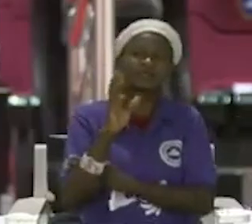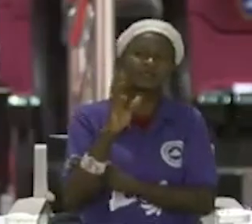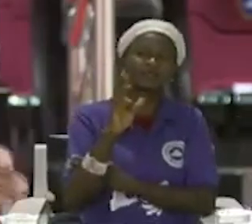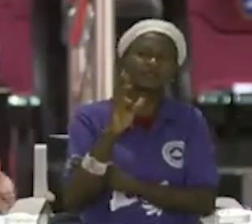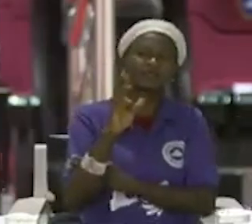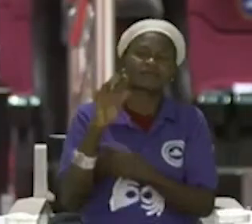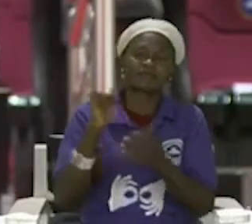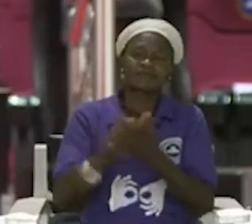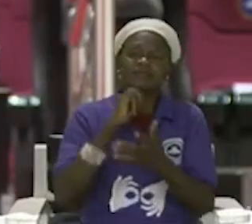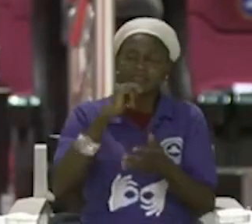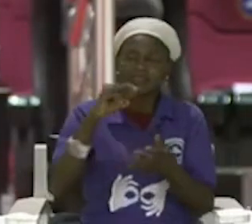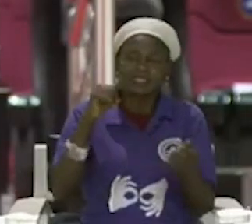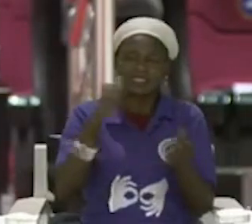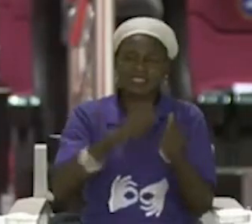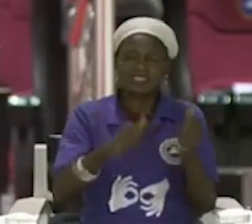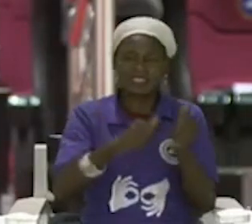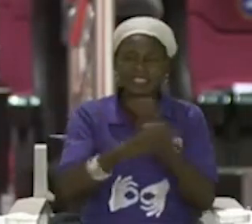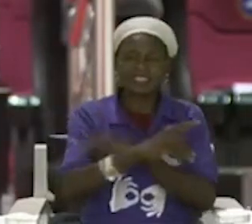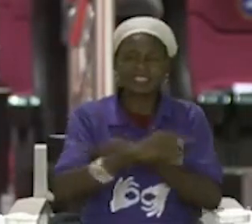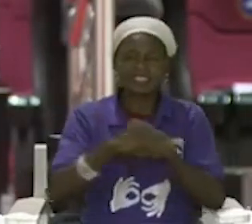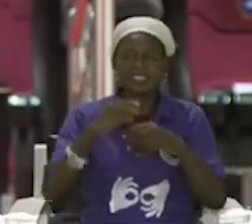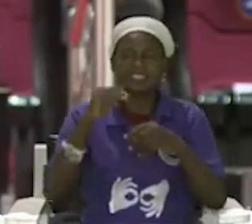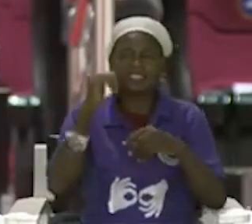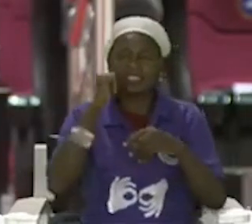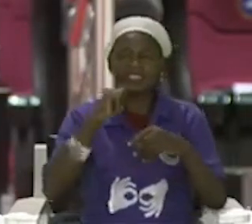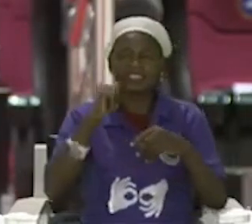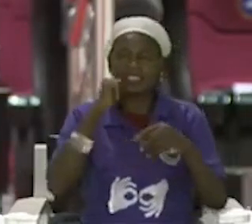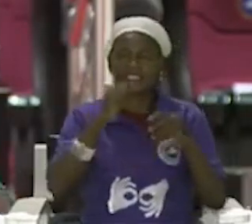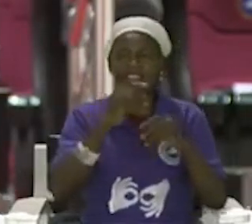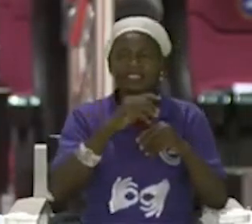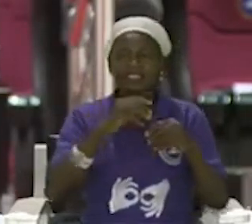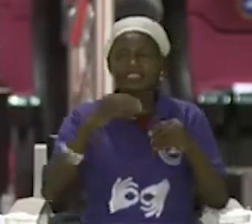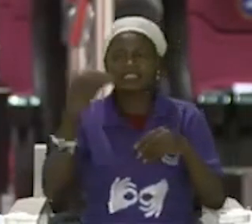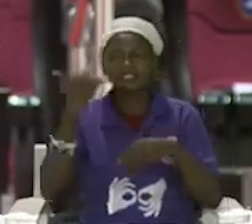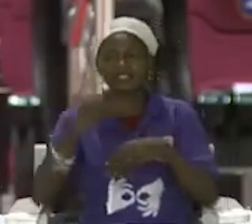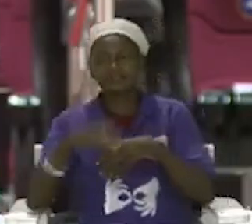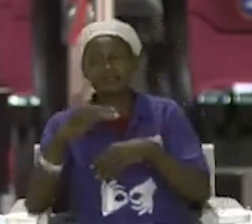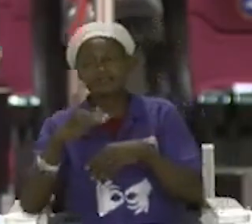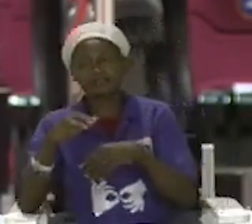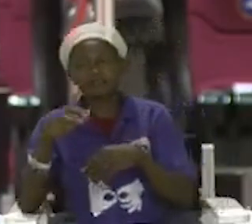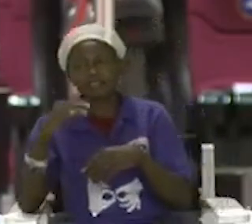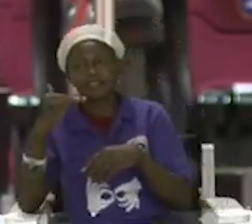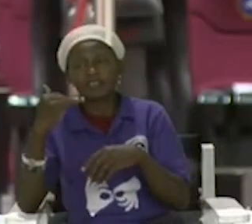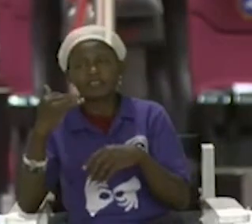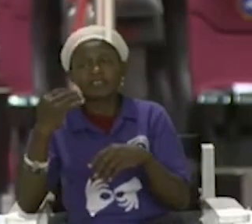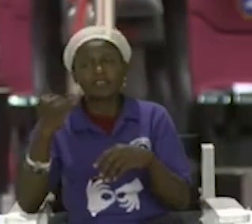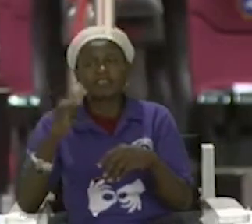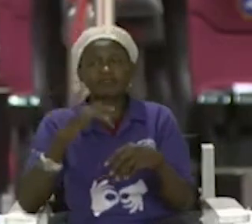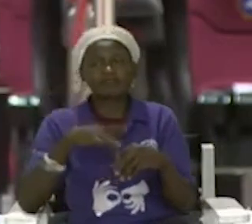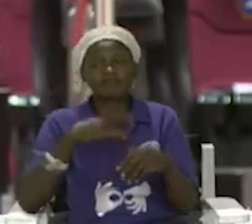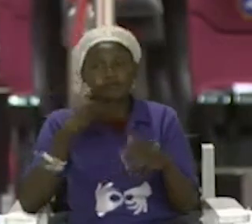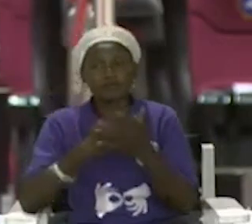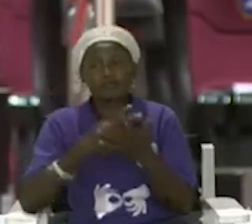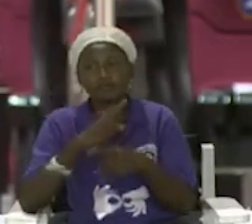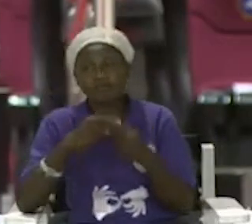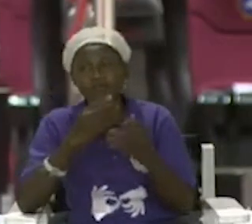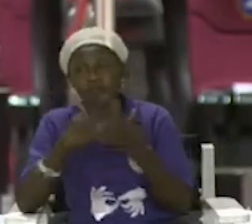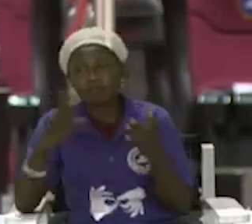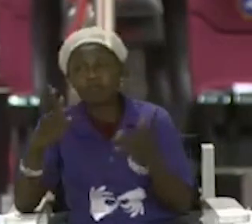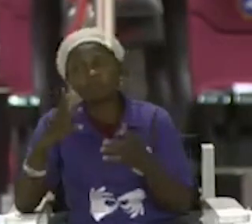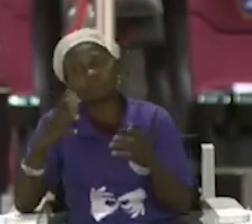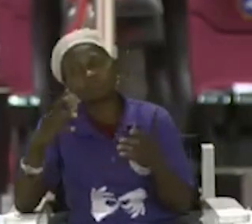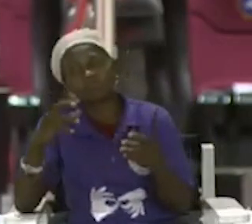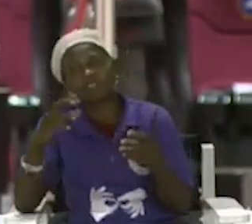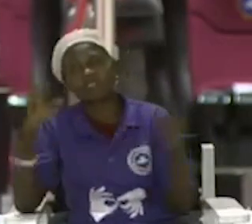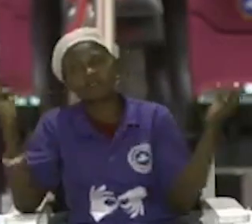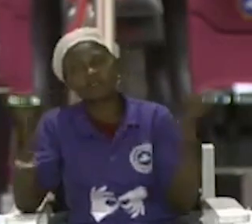That's daily bread. A feast is when something big is happening, marriage or something,